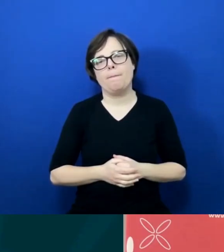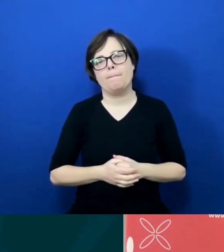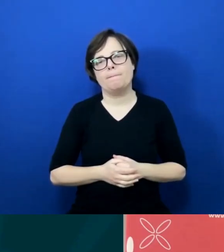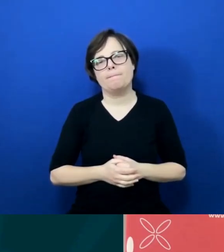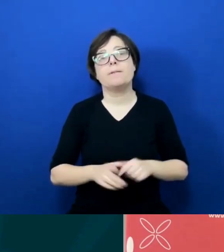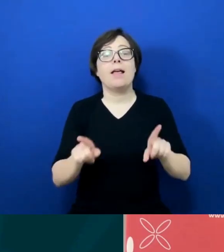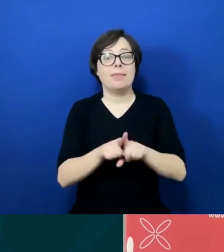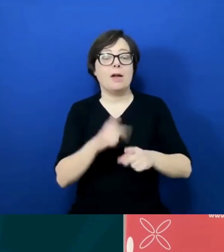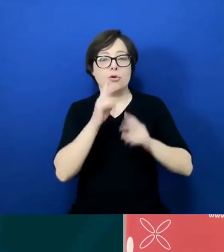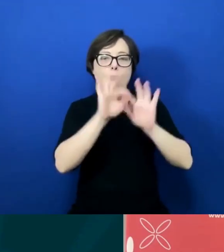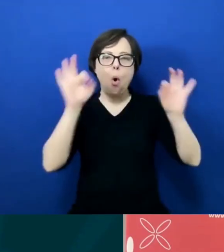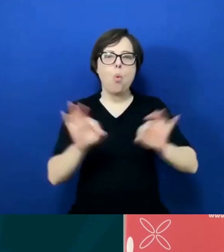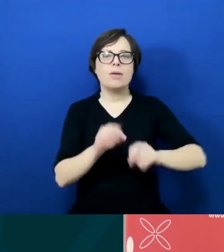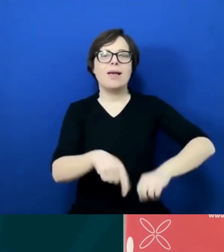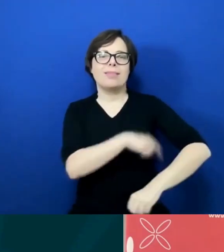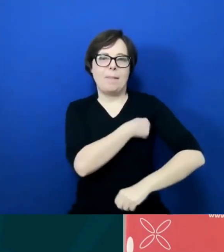And also